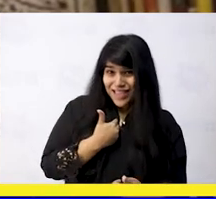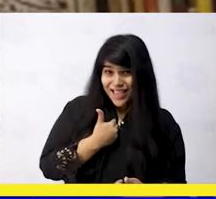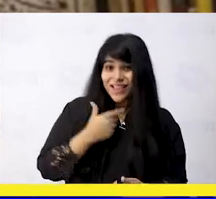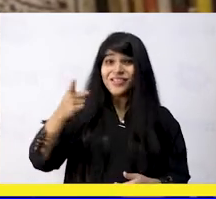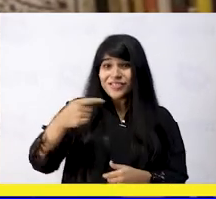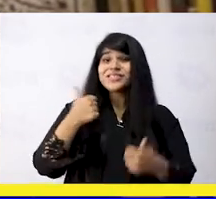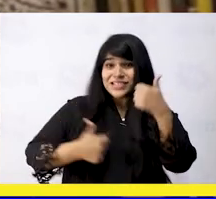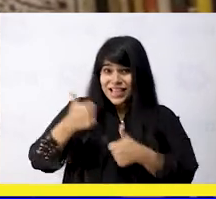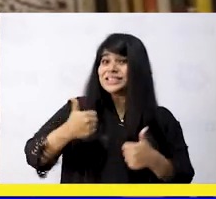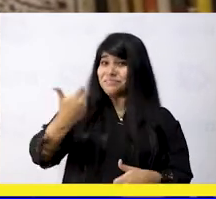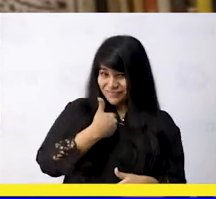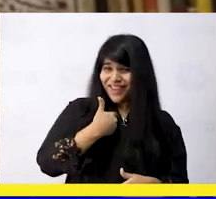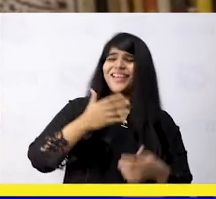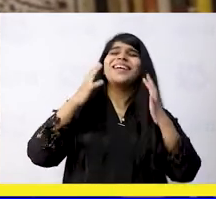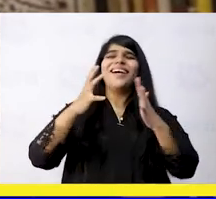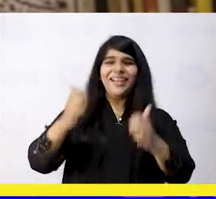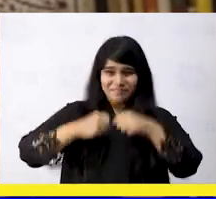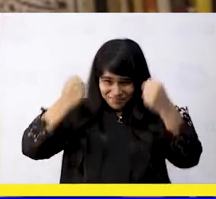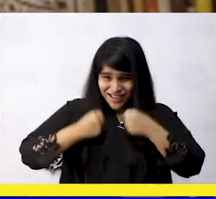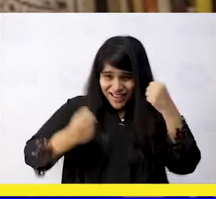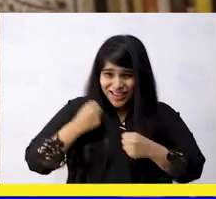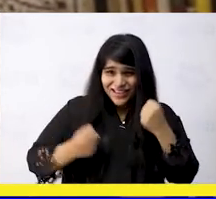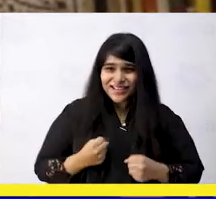me. You're challenging me on a race."